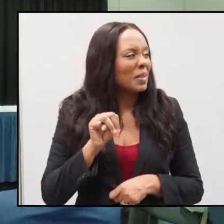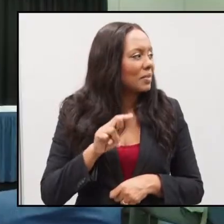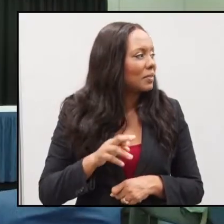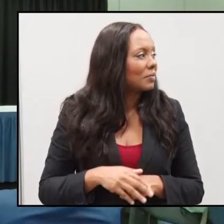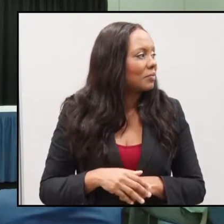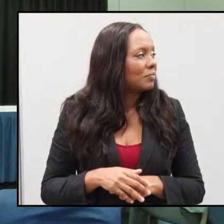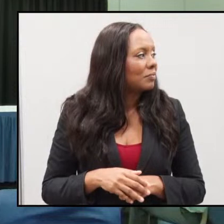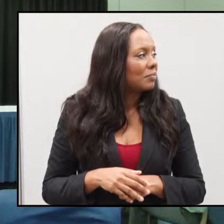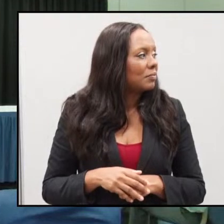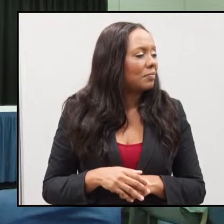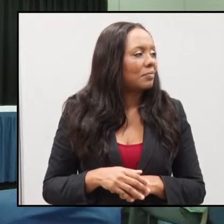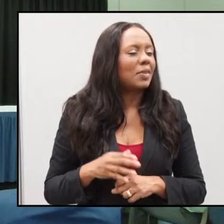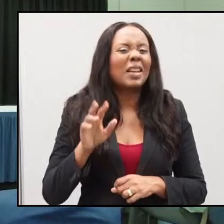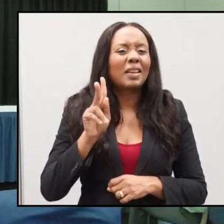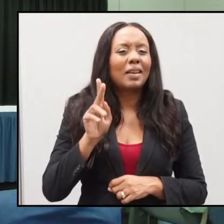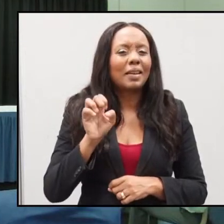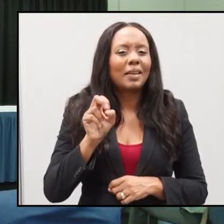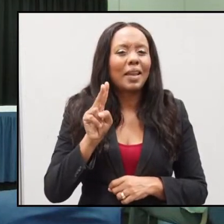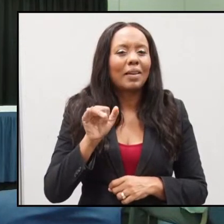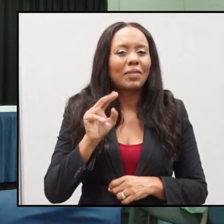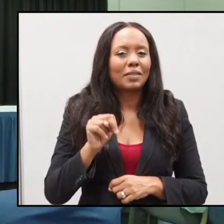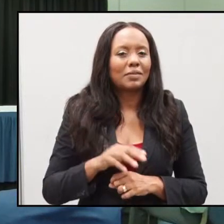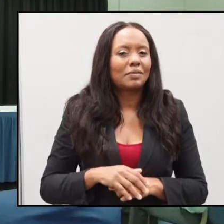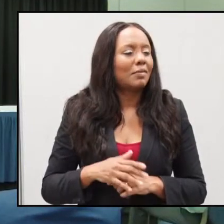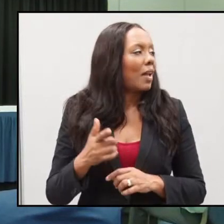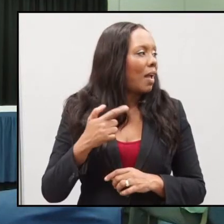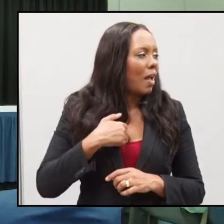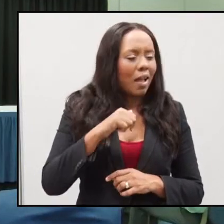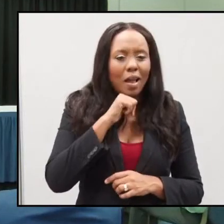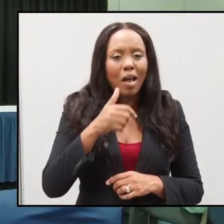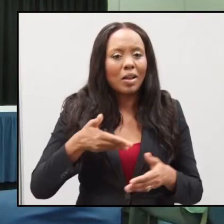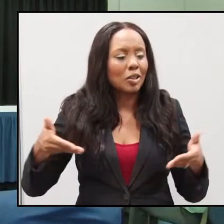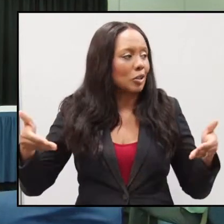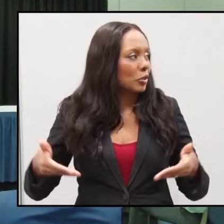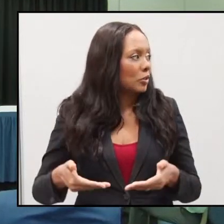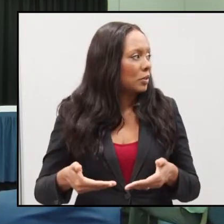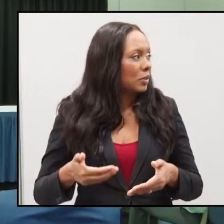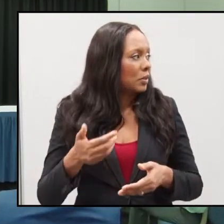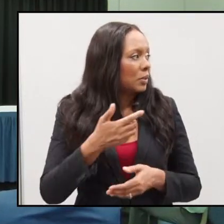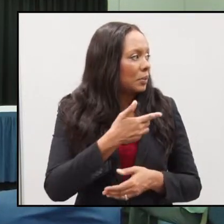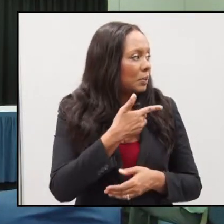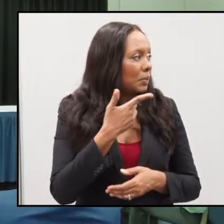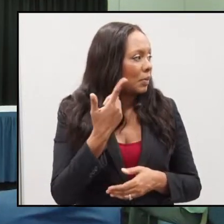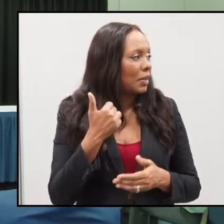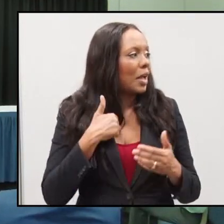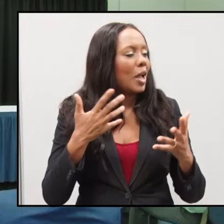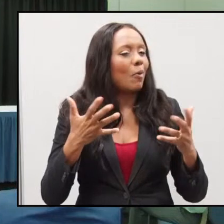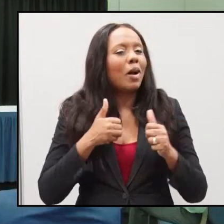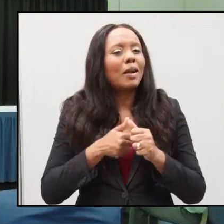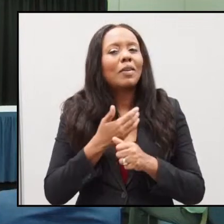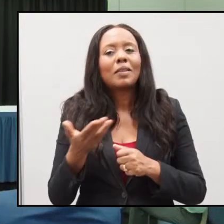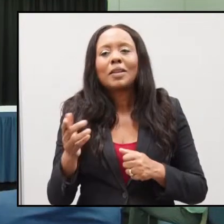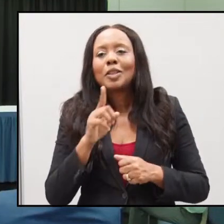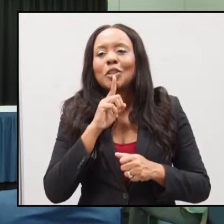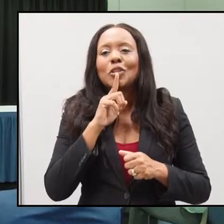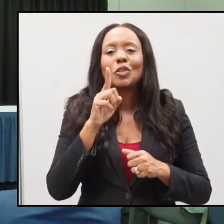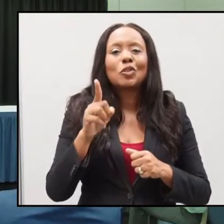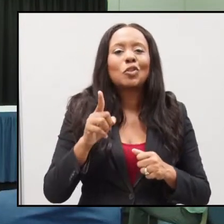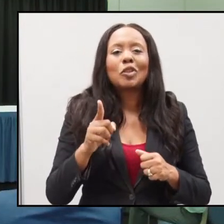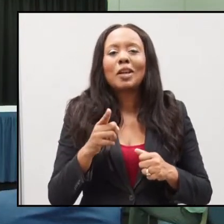speaks, I've deliberately not introduced you to the consortium because I want the magic to unfold. So there's no disrespect, Sir